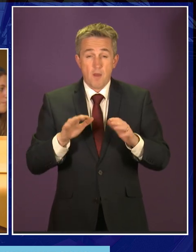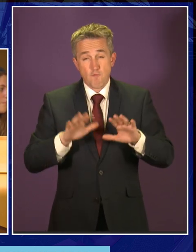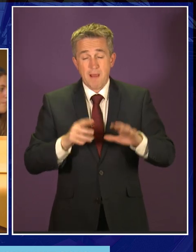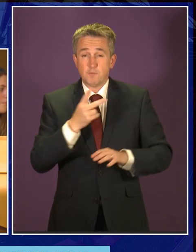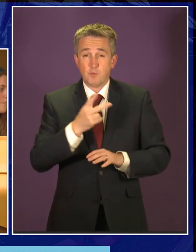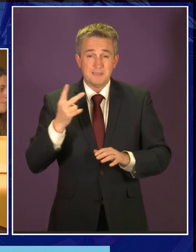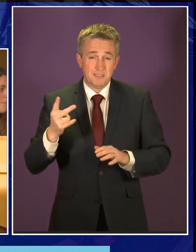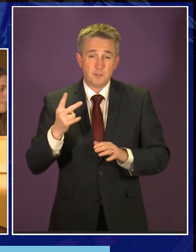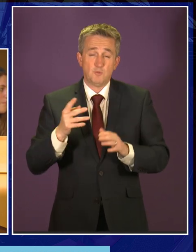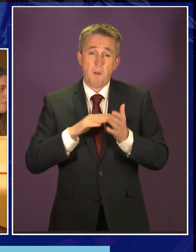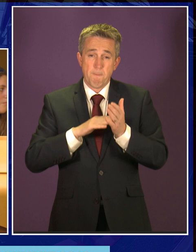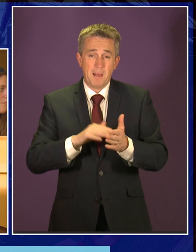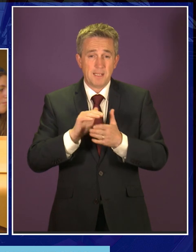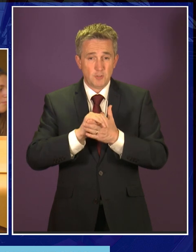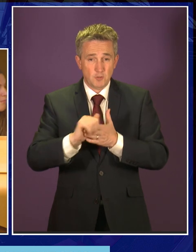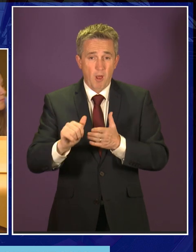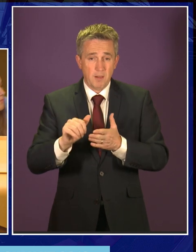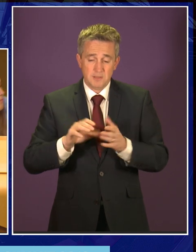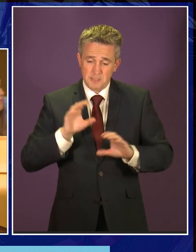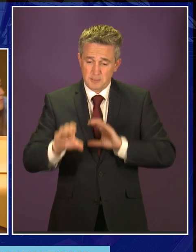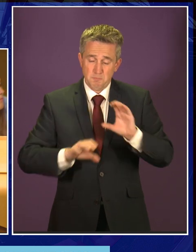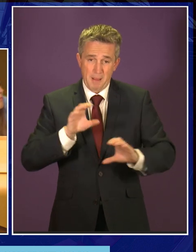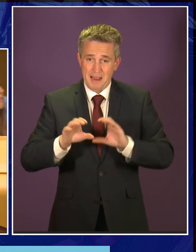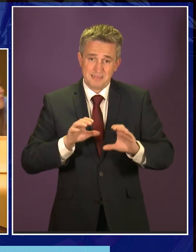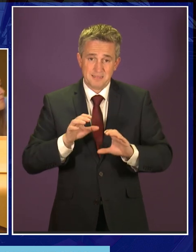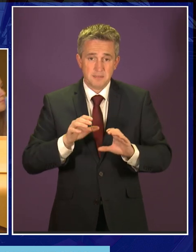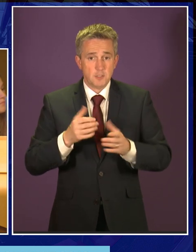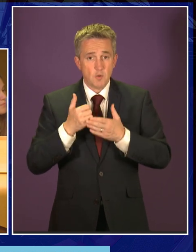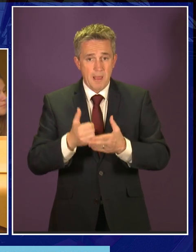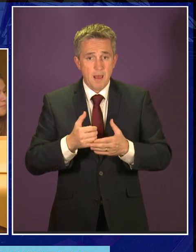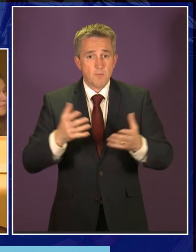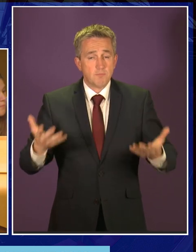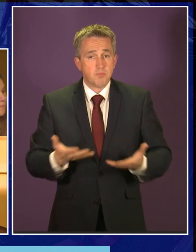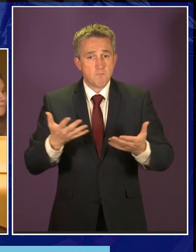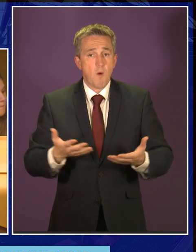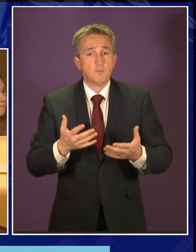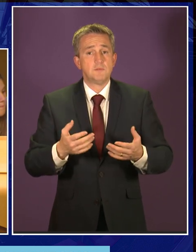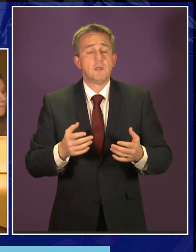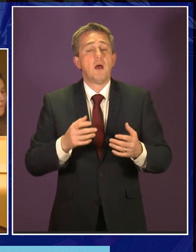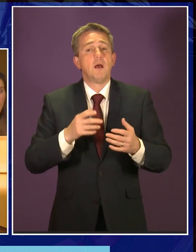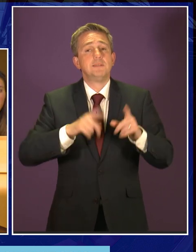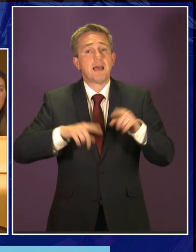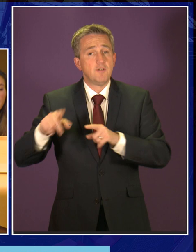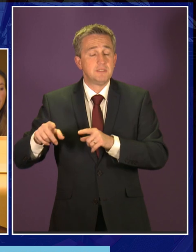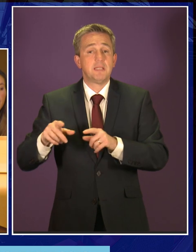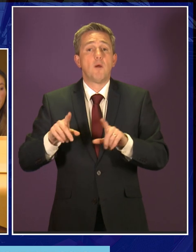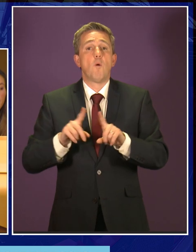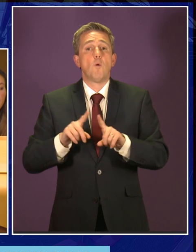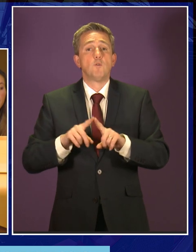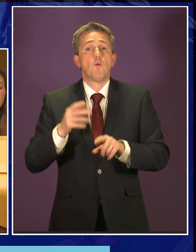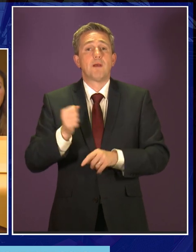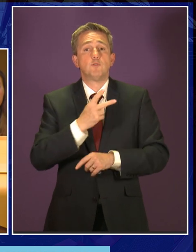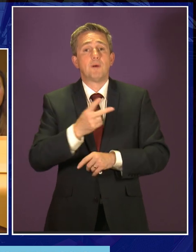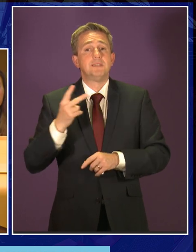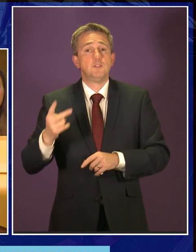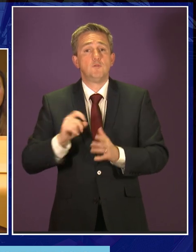$22 million US initiatives that promote our culture and diversity. We also support 22 national flagship